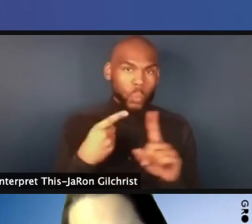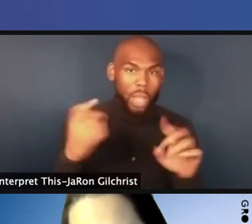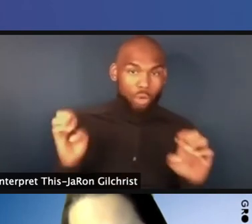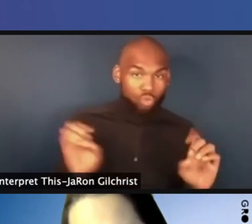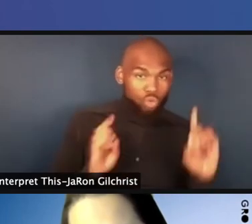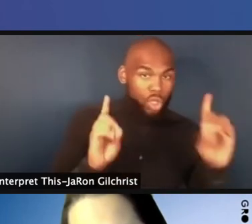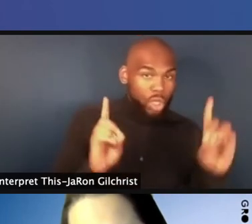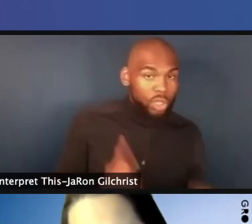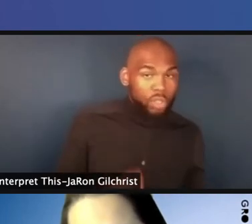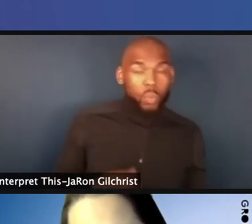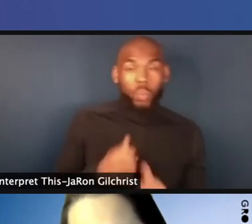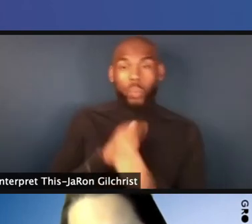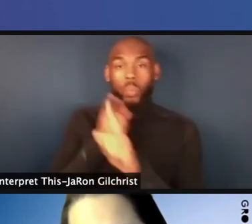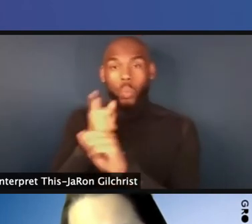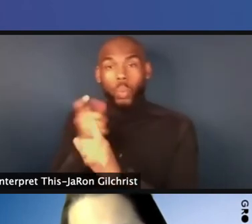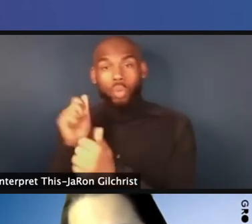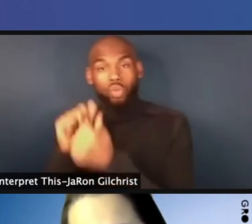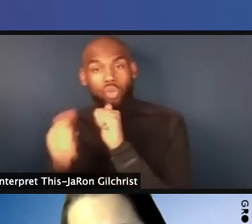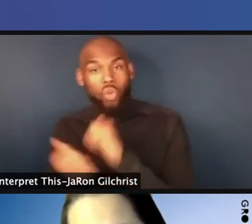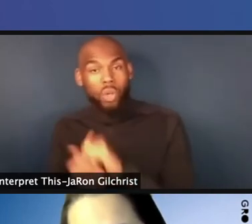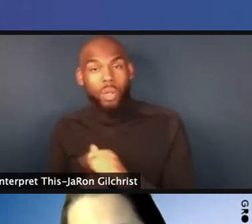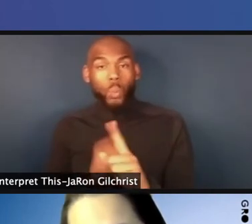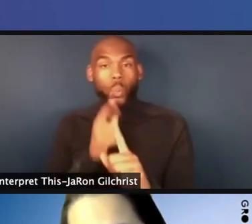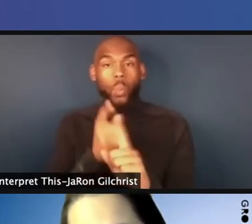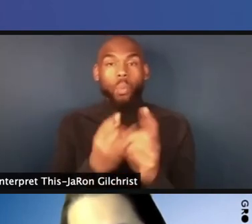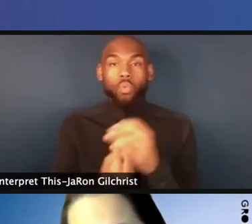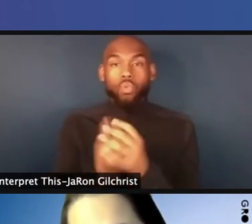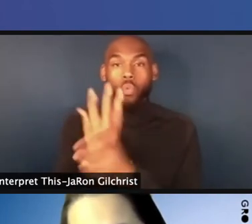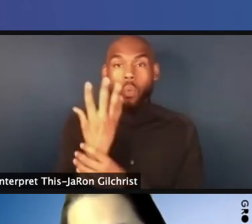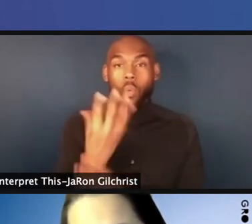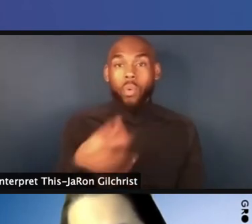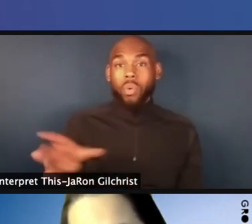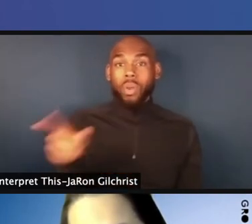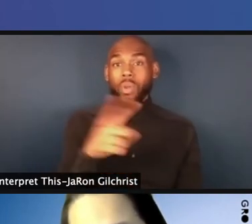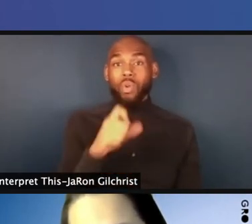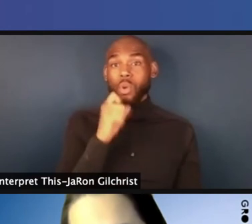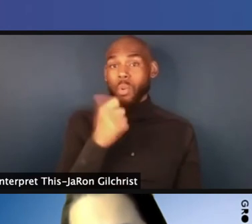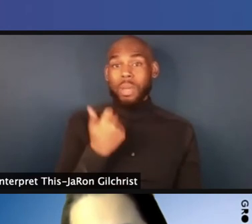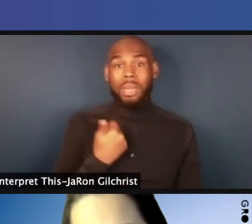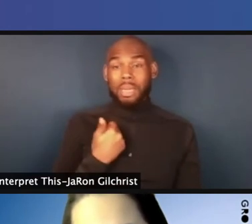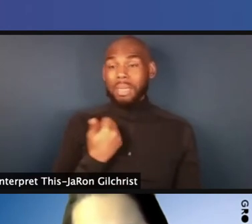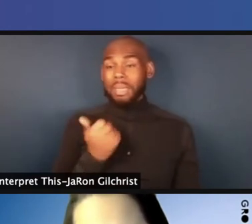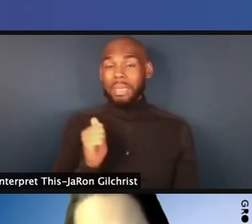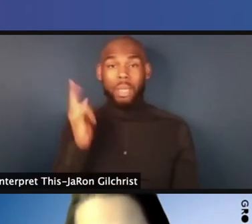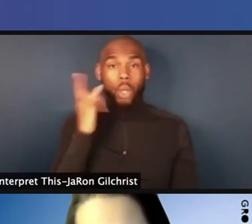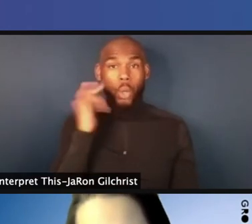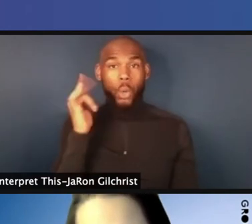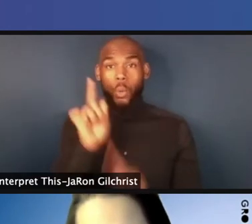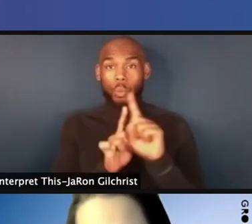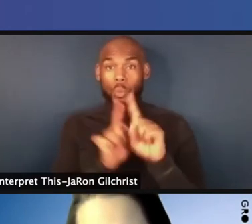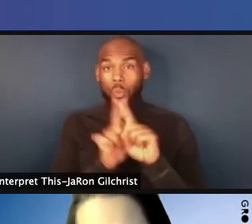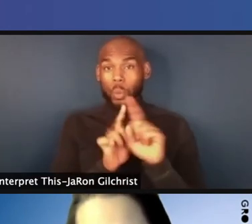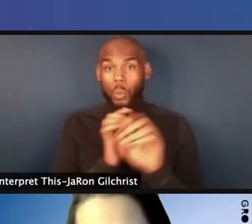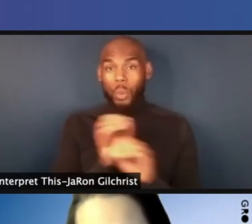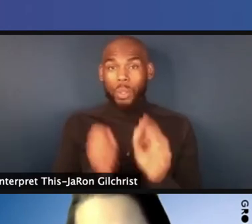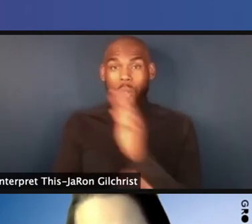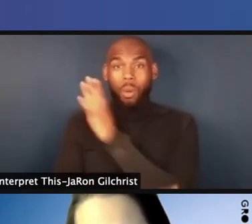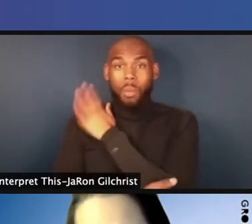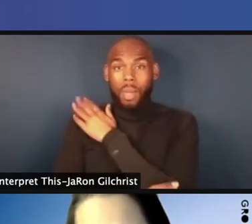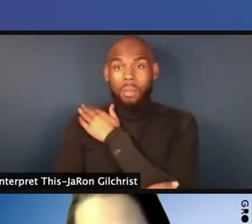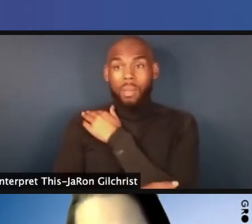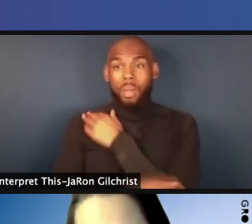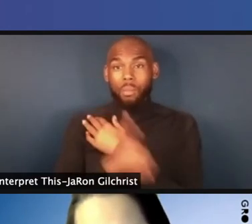towards changing, towards growth. And also, like, y'all don't get no gold stars. We ain't getting no gold stars, no pats on the back for doing something. Like, there are